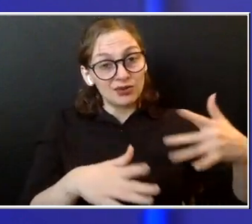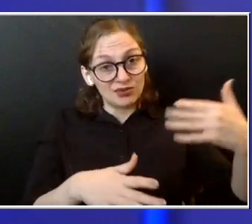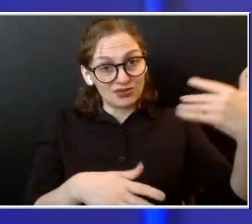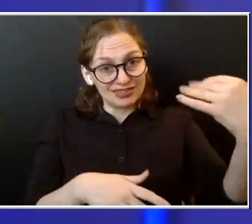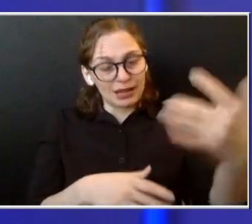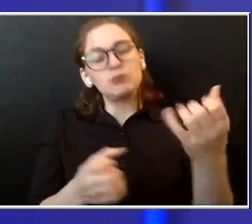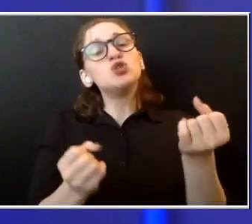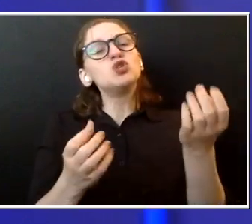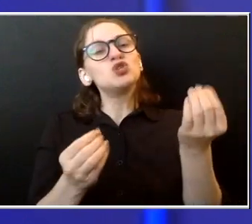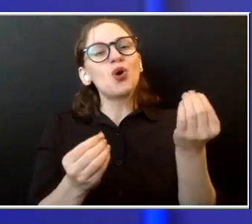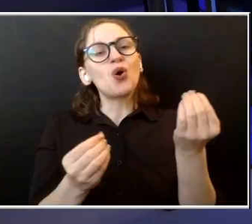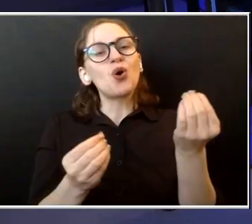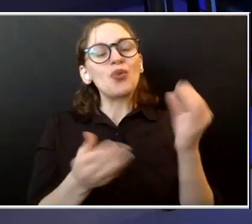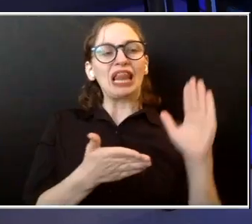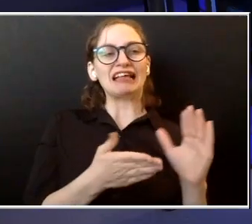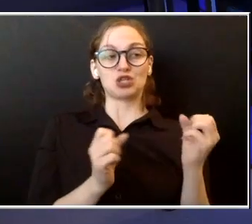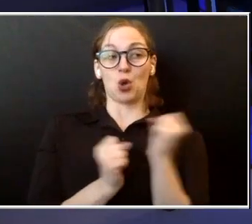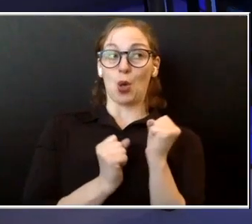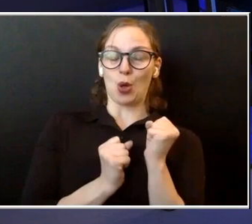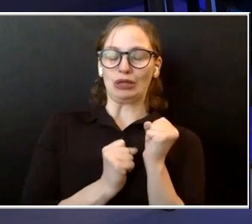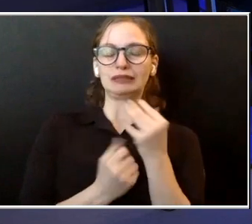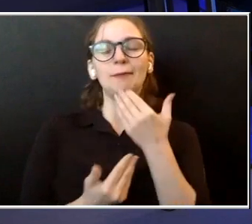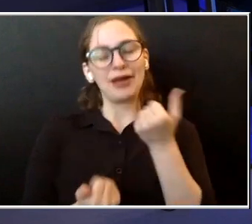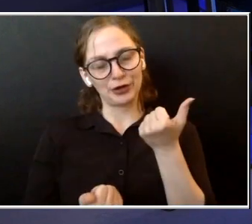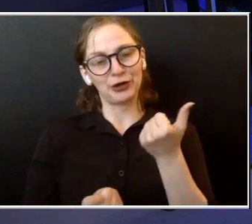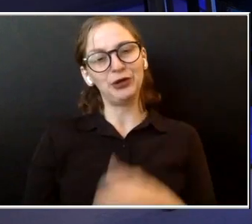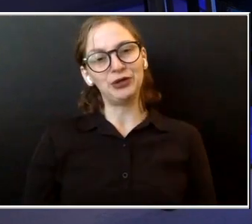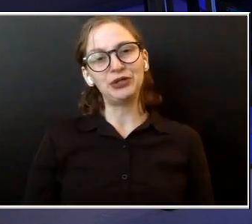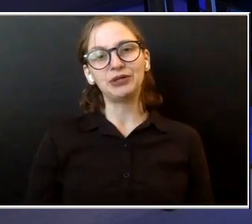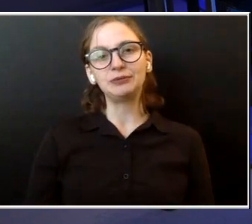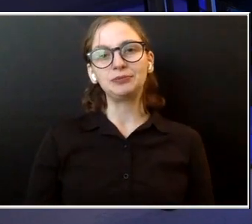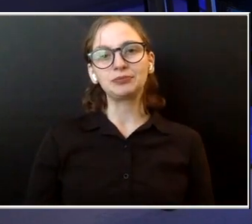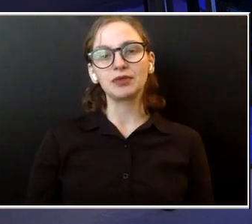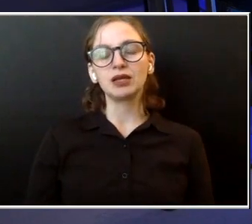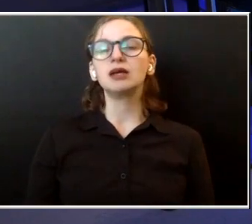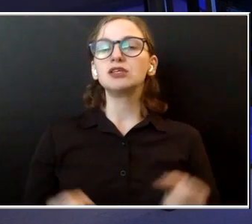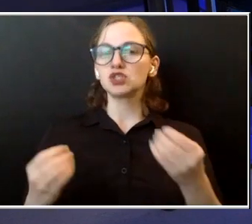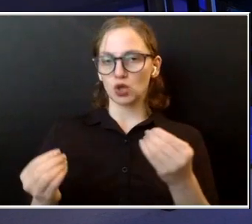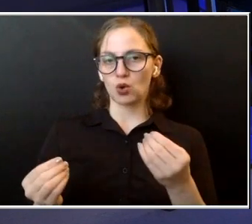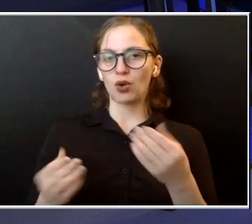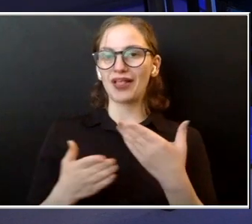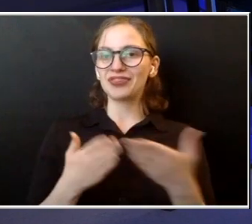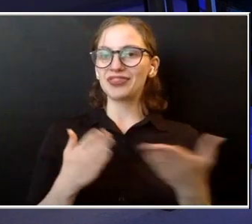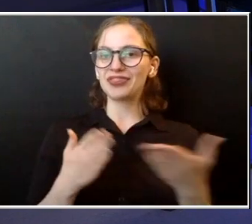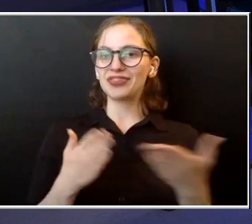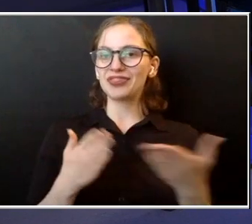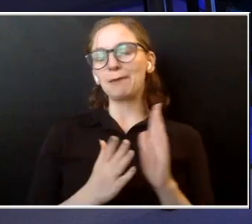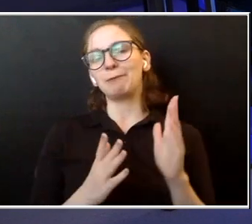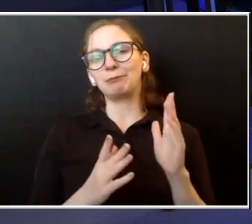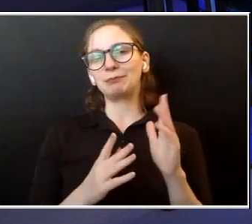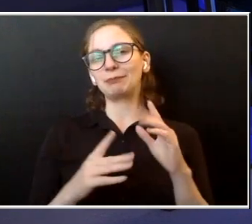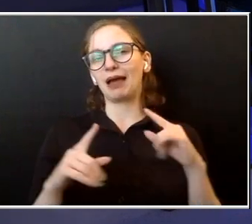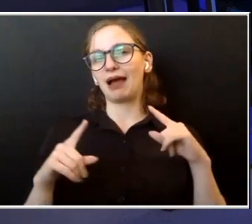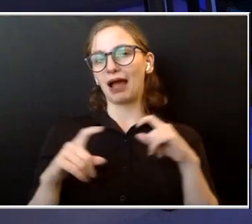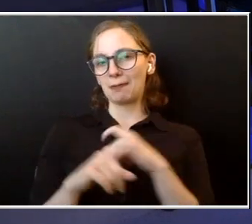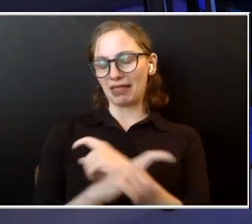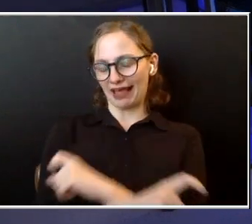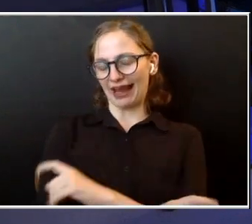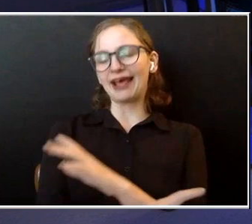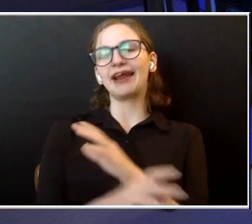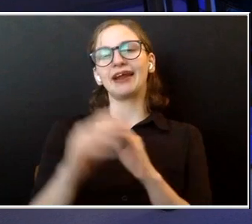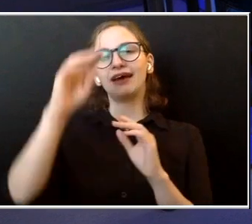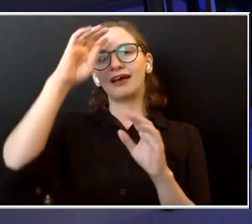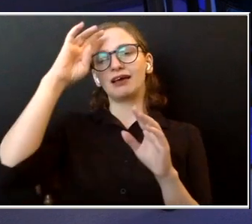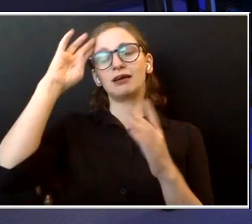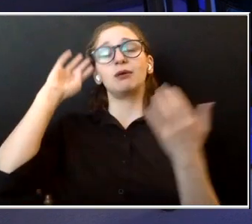long term. So things got a lot more complicated. We're going to talk about this long-distance travel here. For organ transplants back in 2020, when the